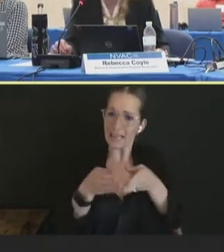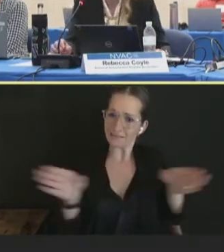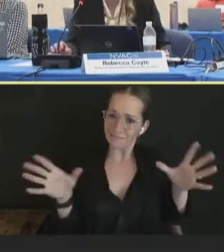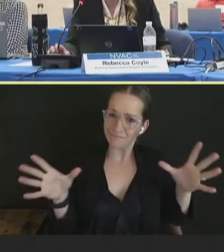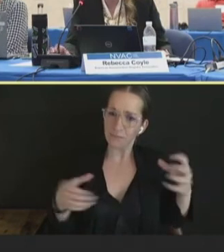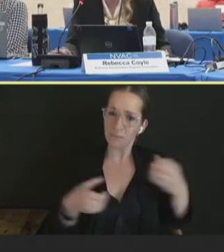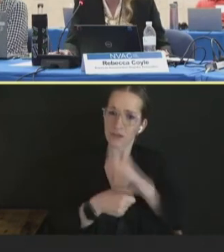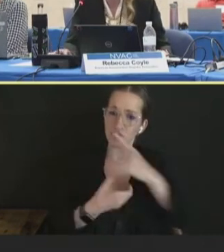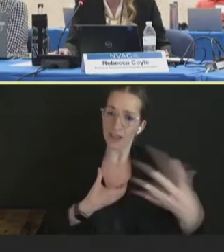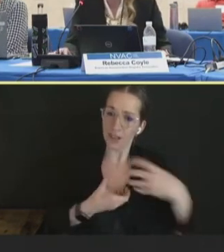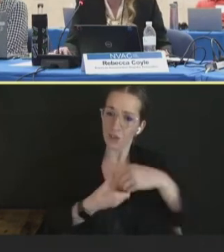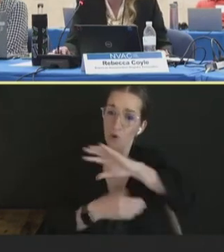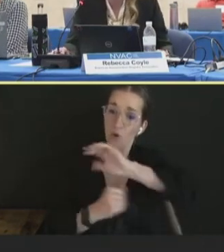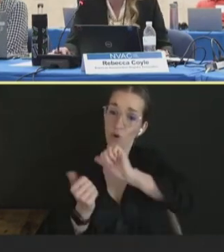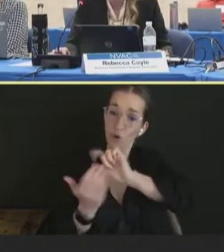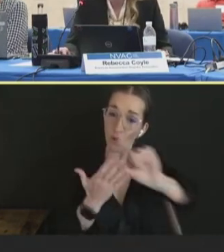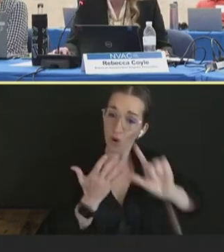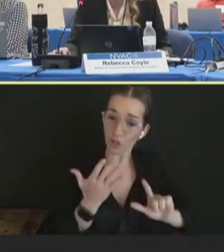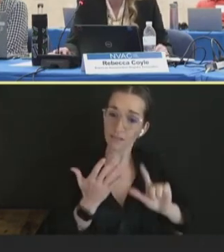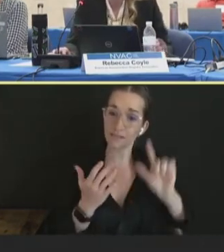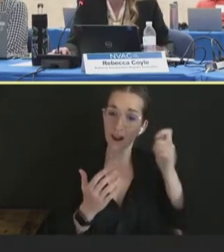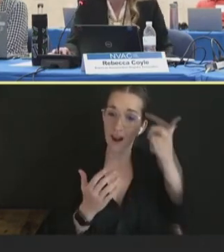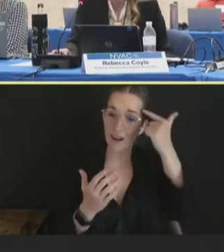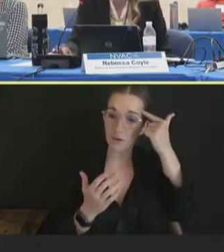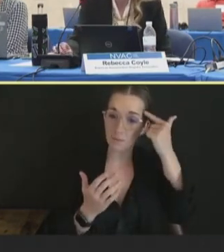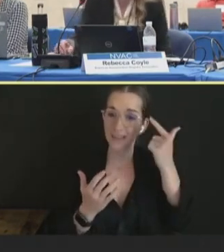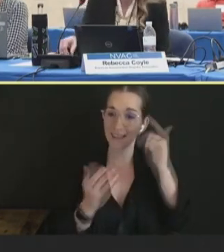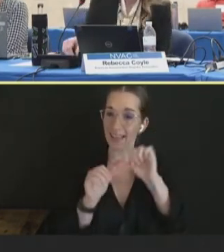that response and information sharing. Thank you.